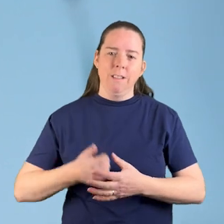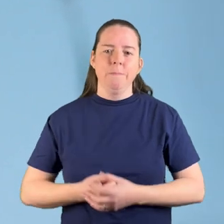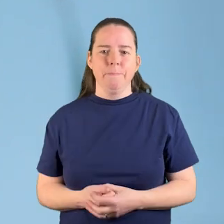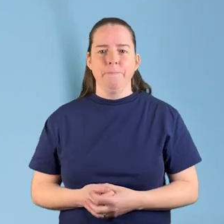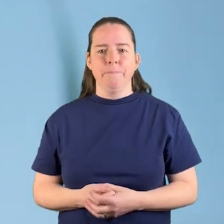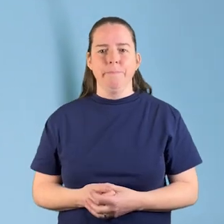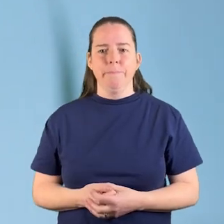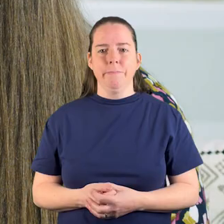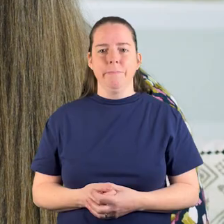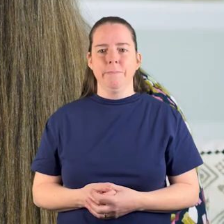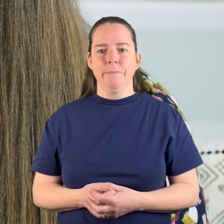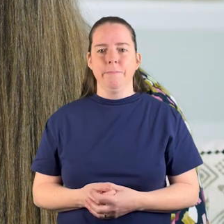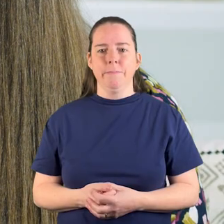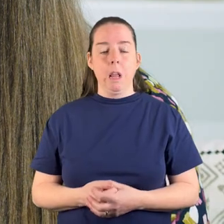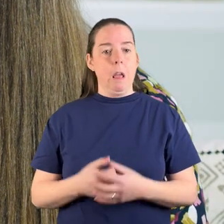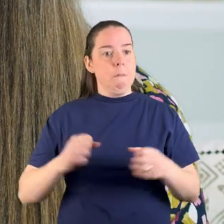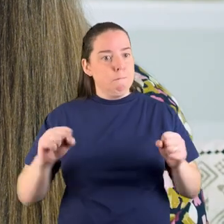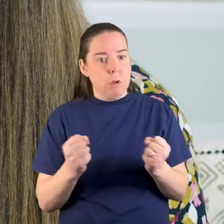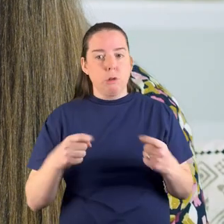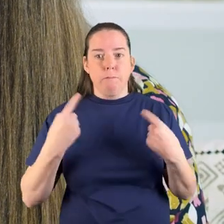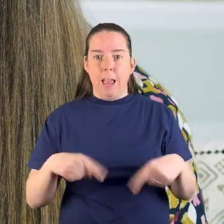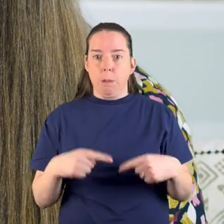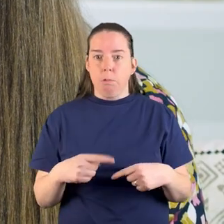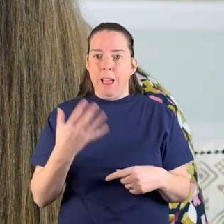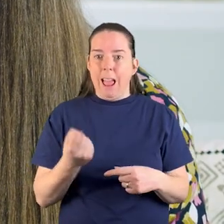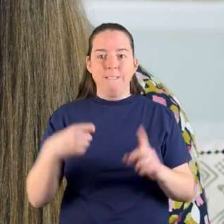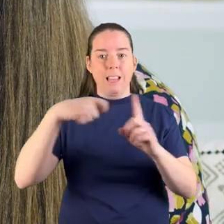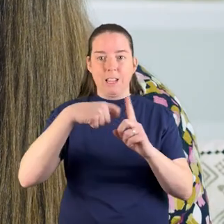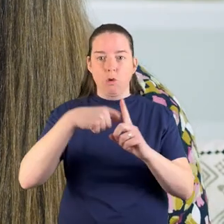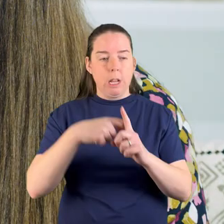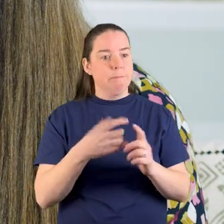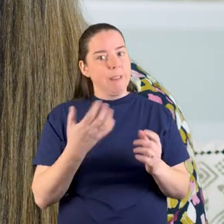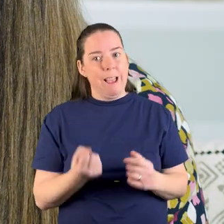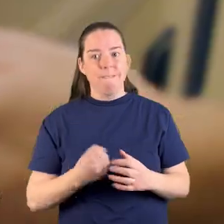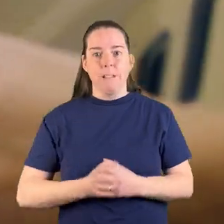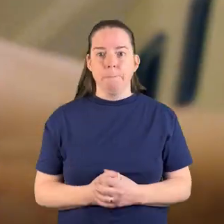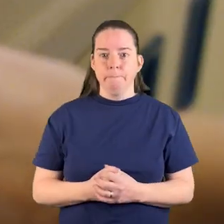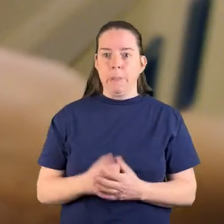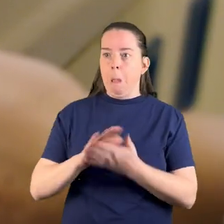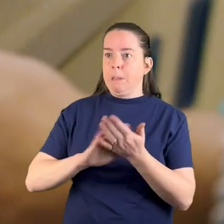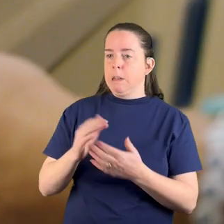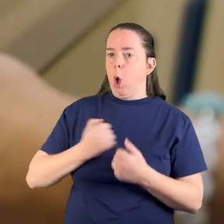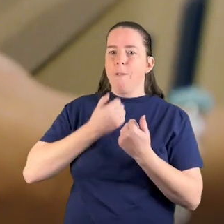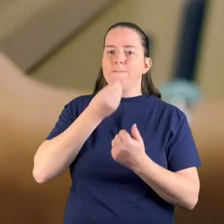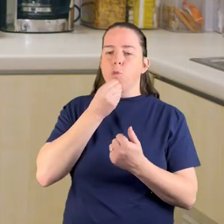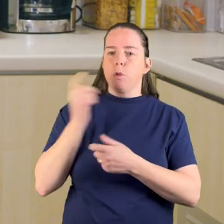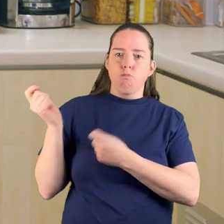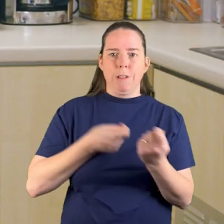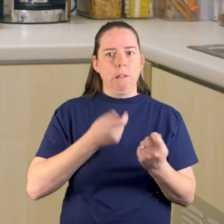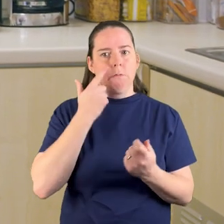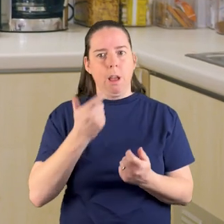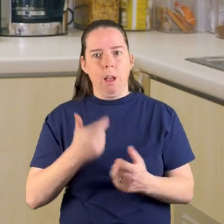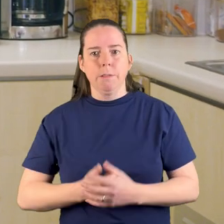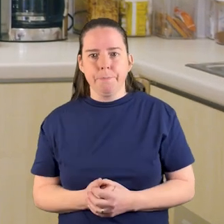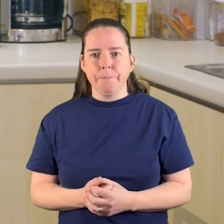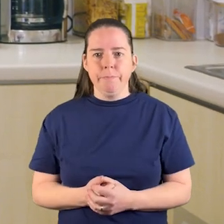lovely. So there is a fridge available at the Beeches. In the kitchen, so you can bring your own food